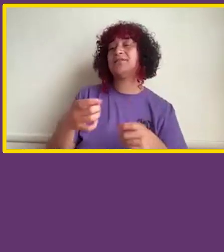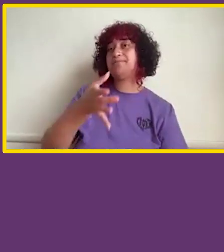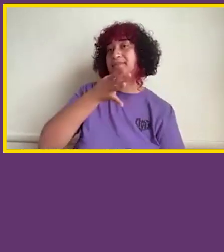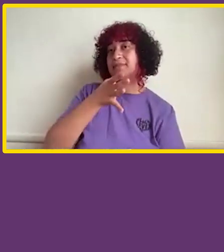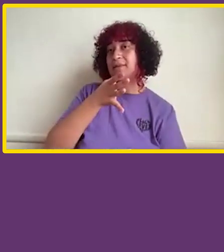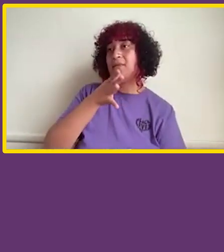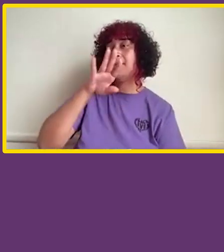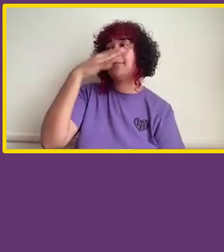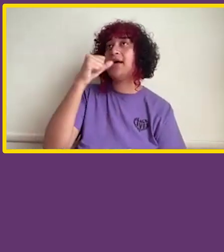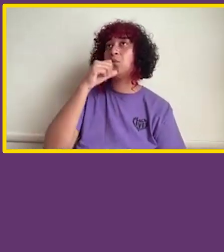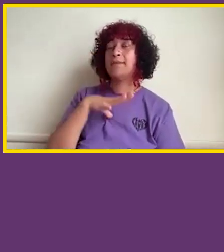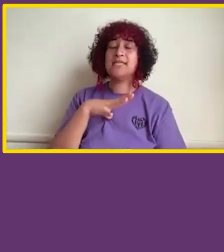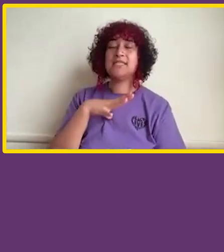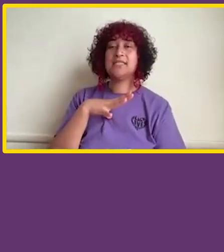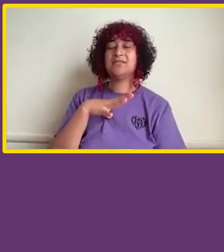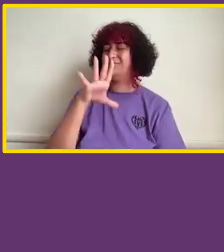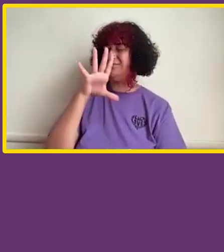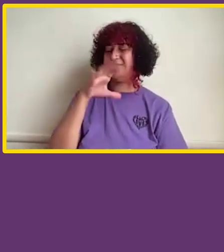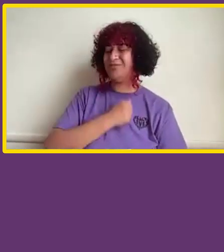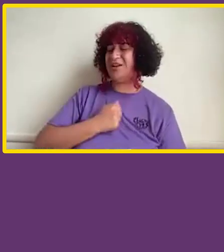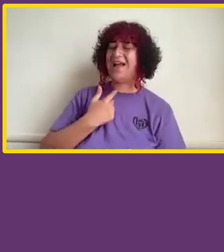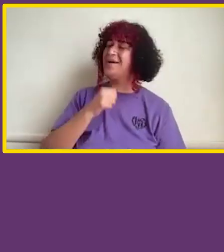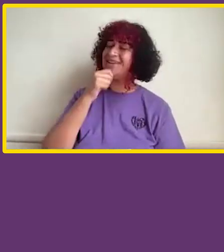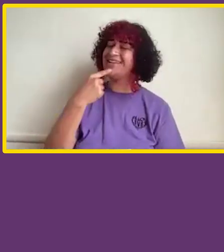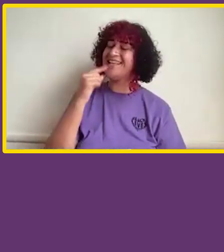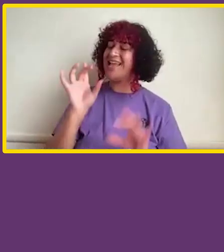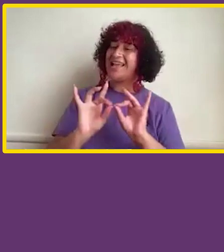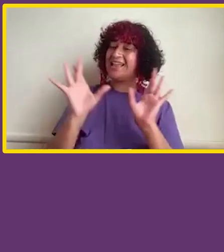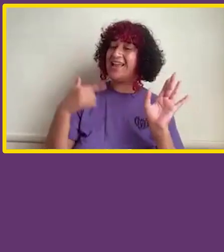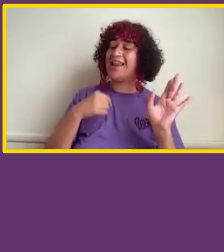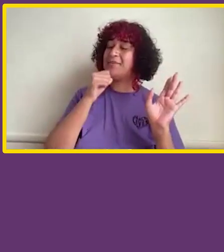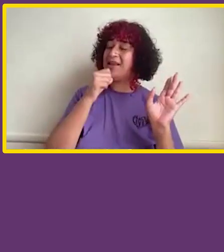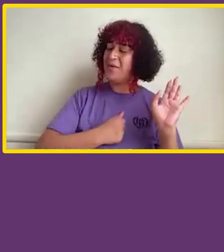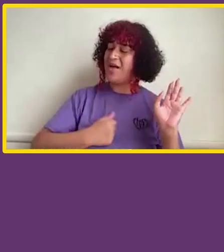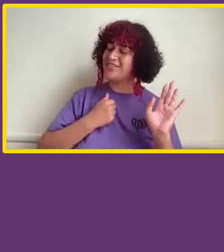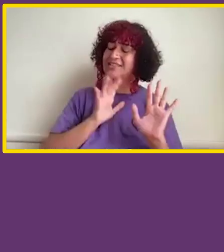Black women, sorry, I'm not saying it clearly and I'm not apologizing.